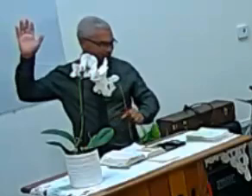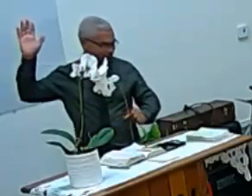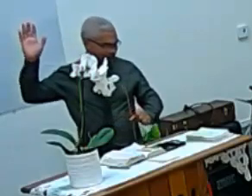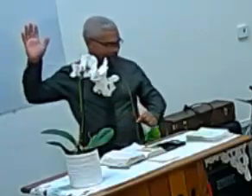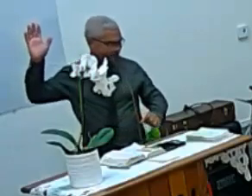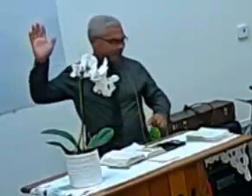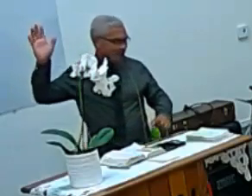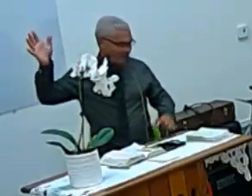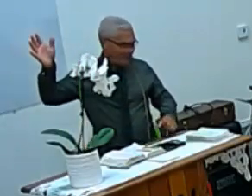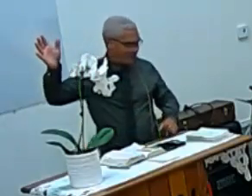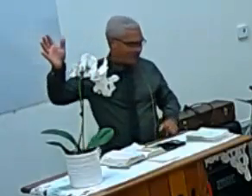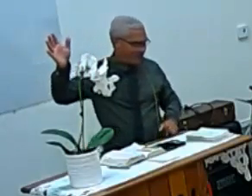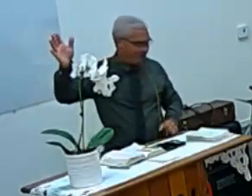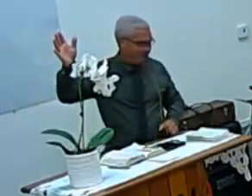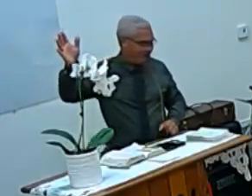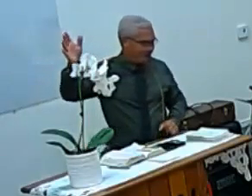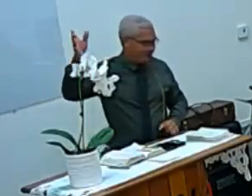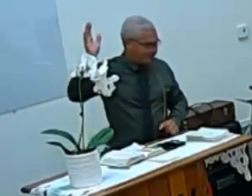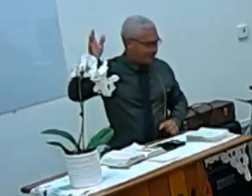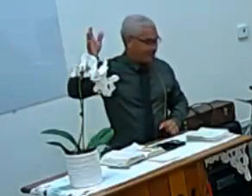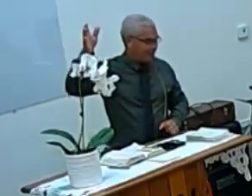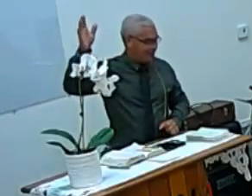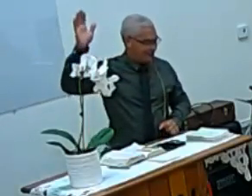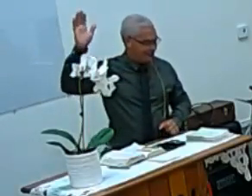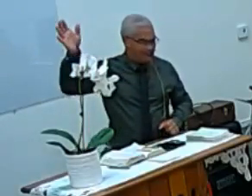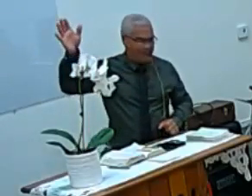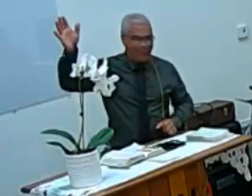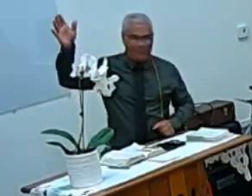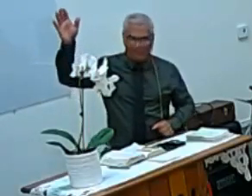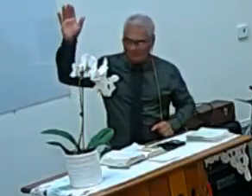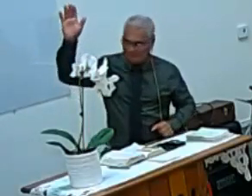to be 6666666666, right?